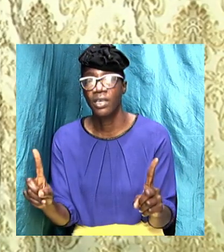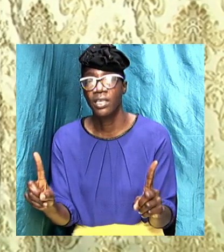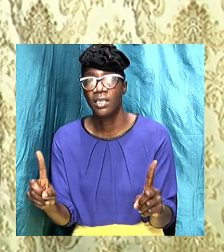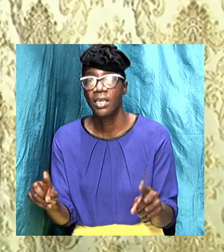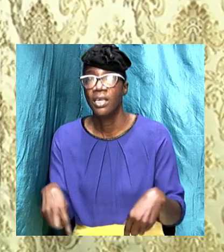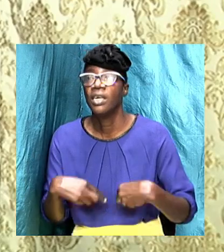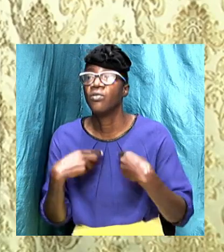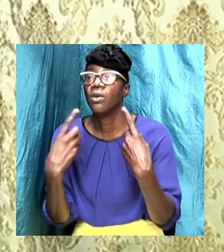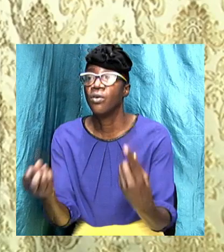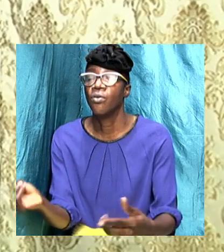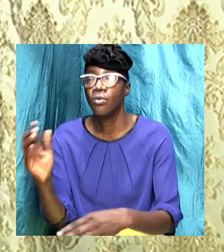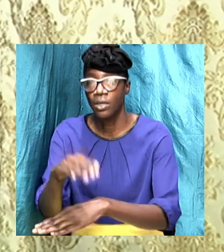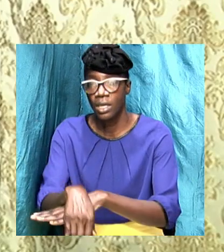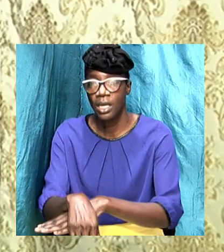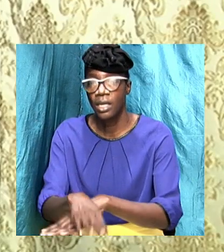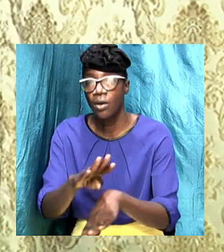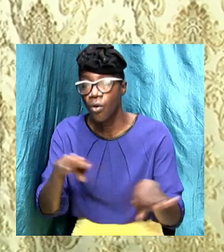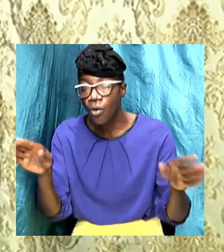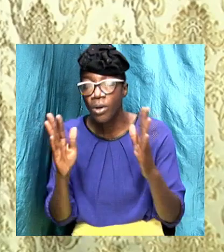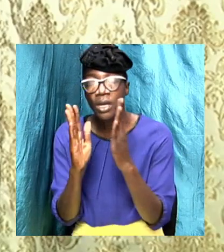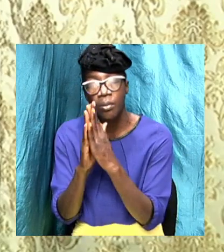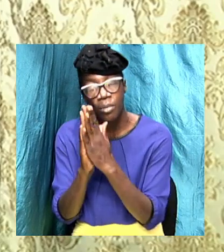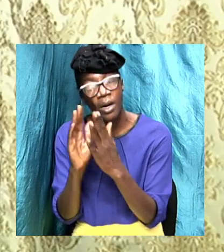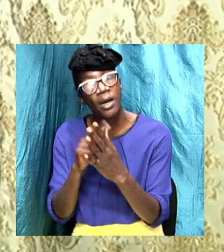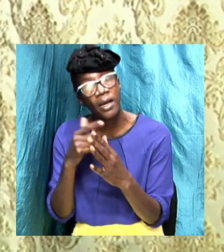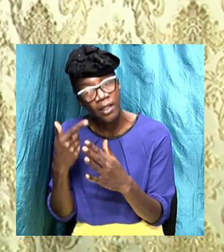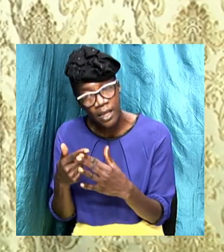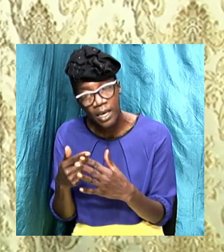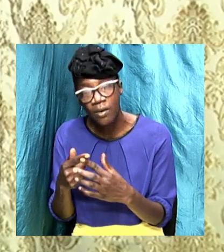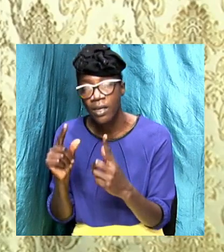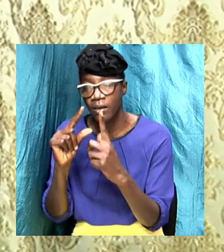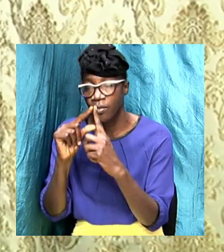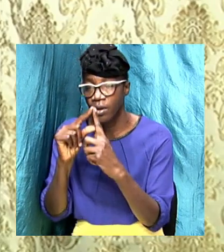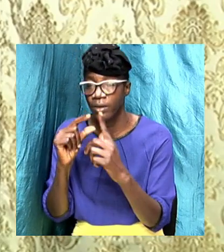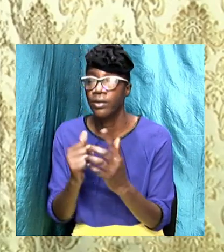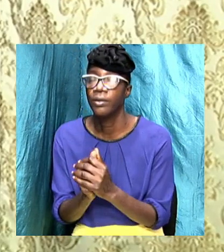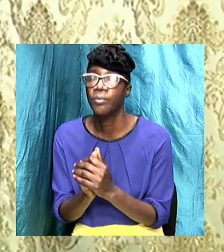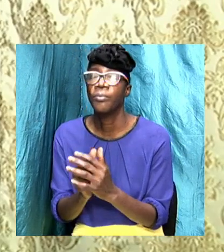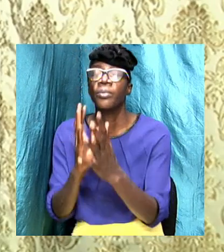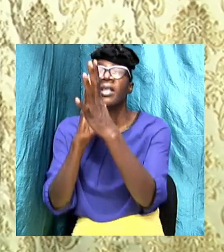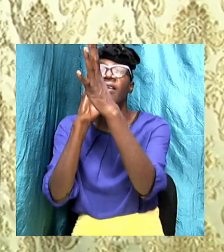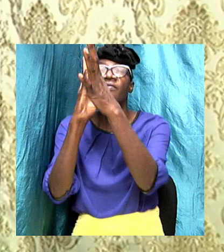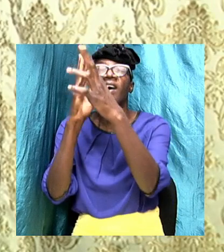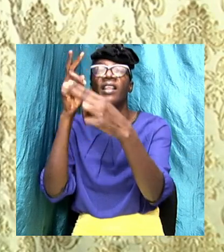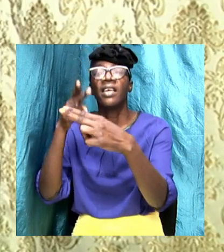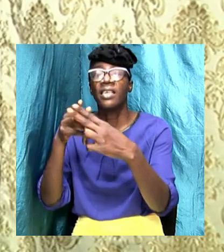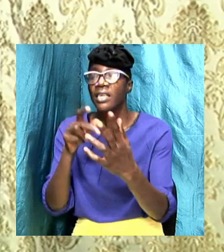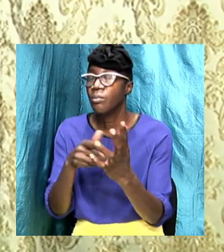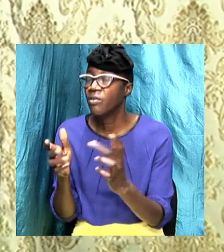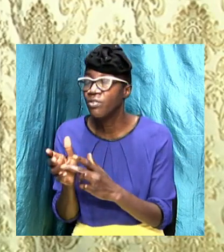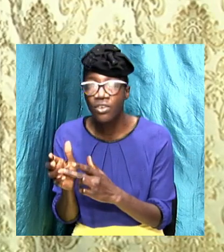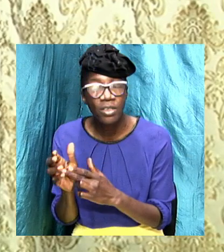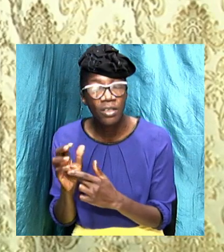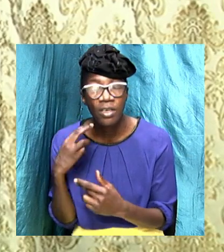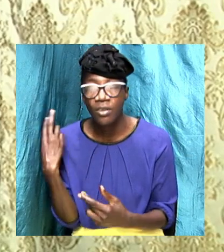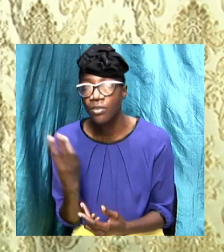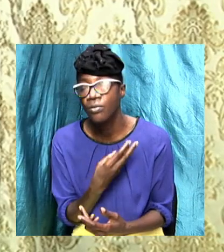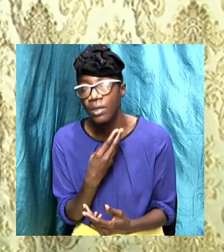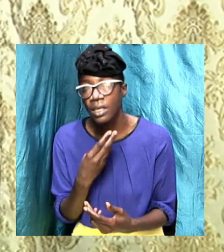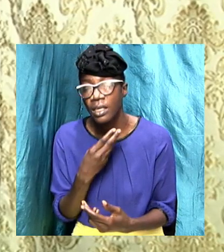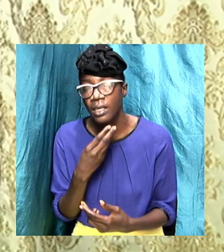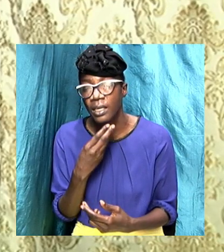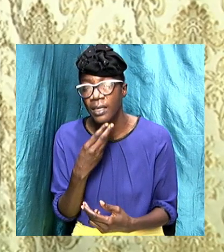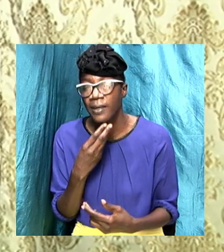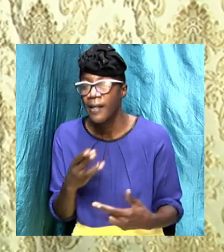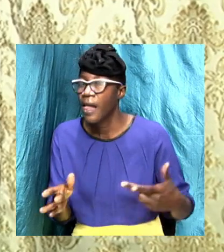go tonight, I'm just going to open in prayer and then we, you know, get in the word. Father, in the name of Jesus, we